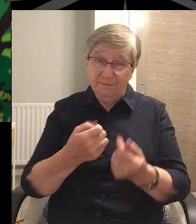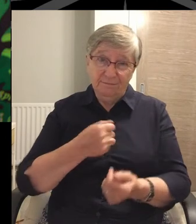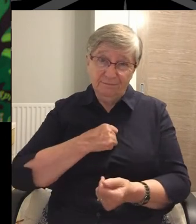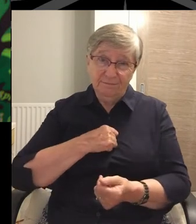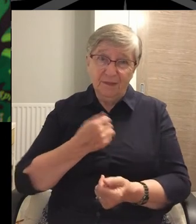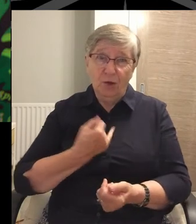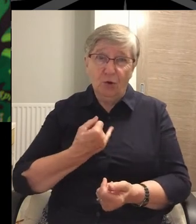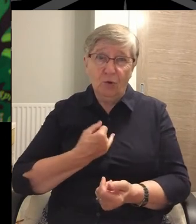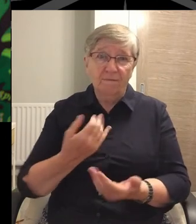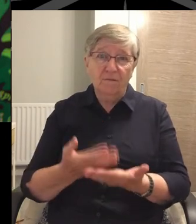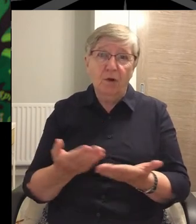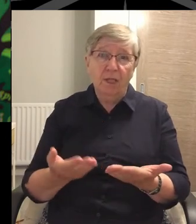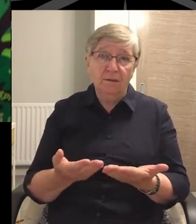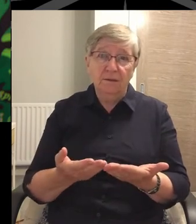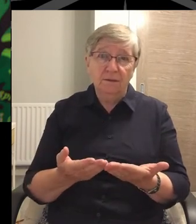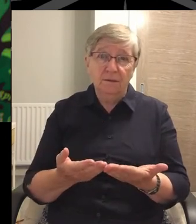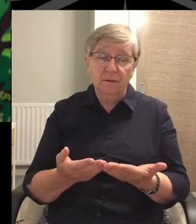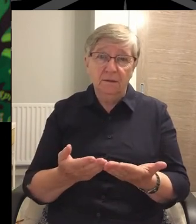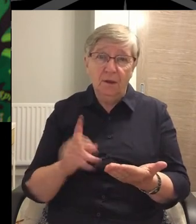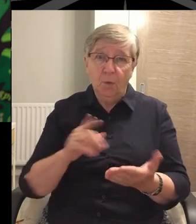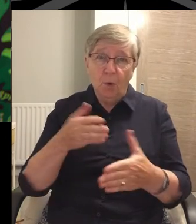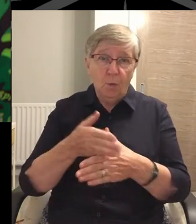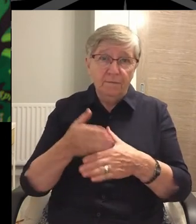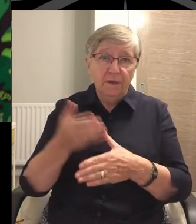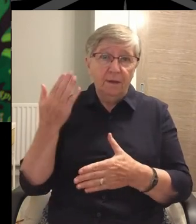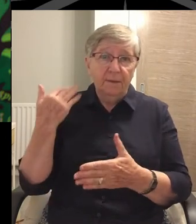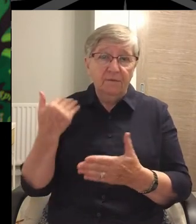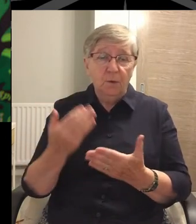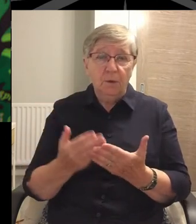is something that we've brought on ourselves.